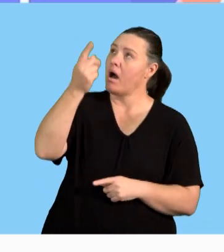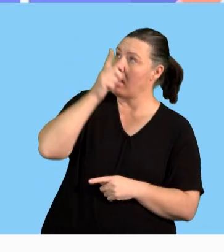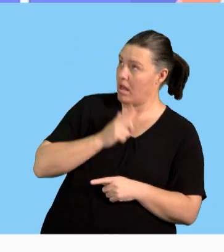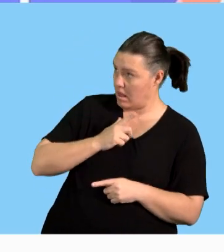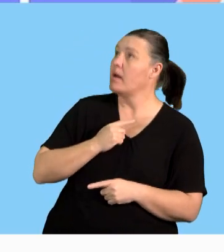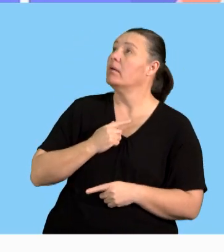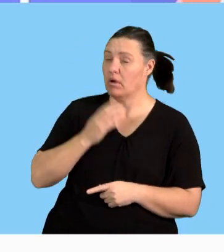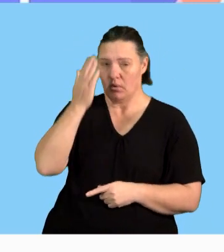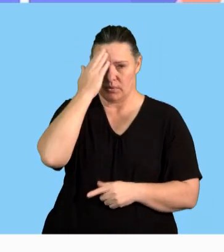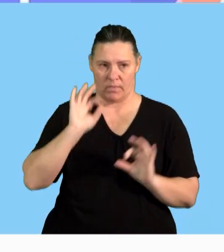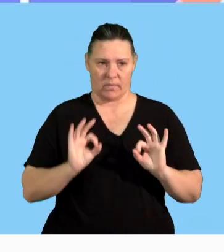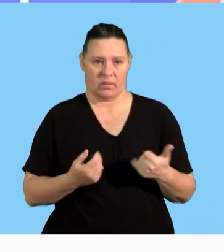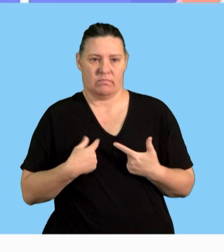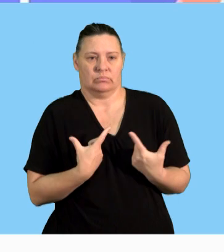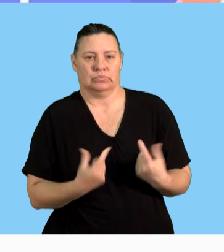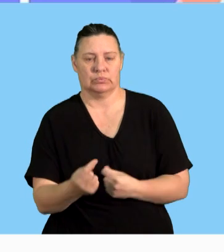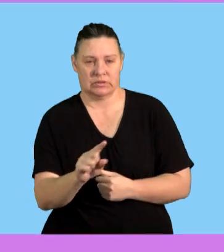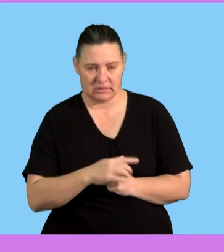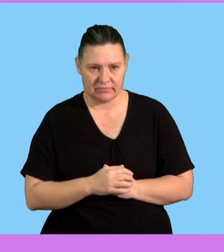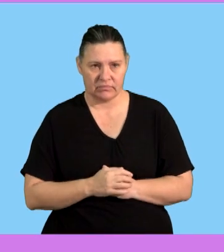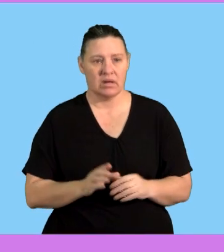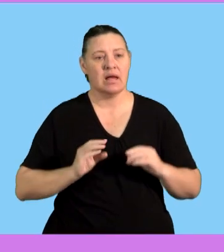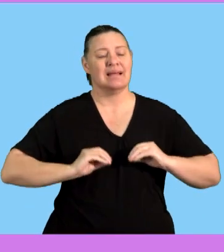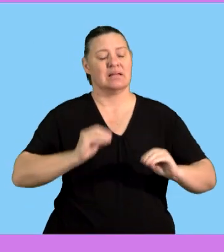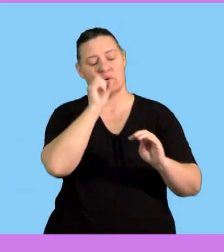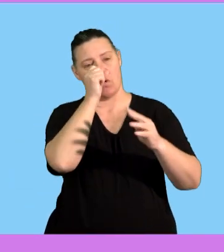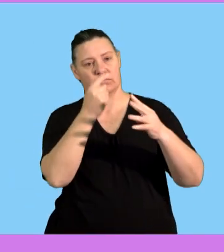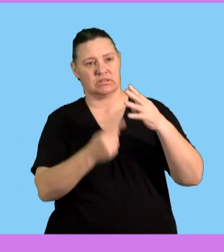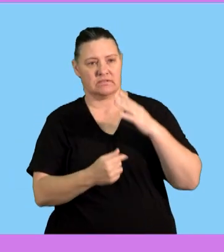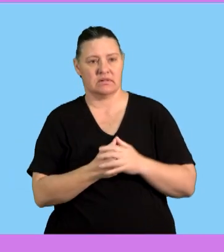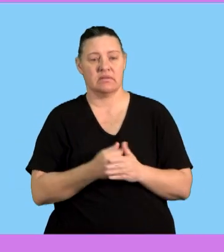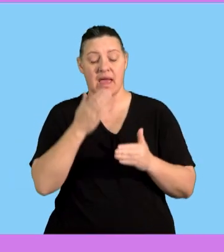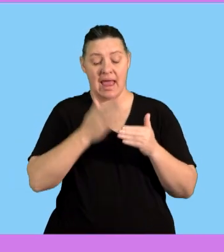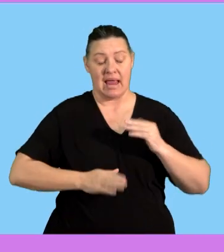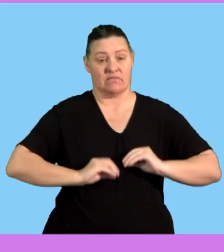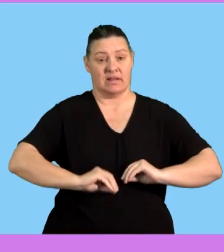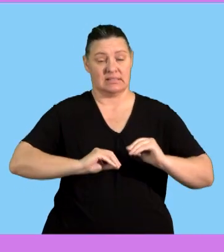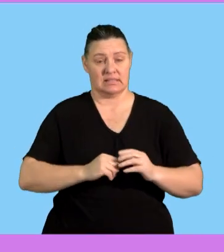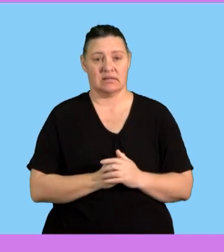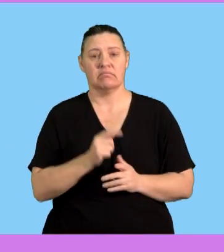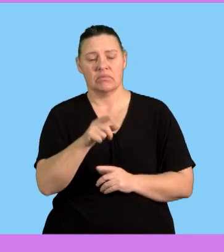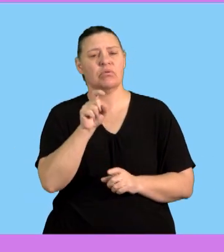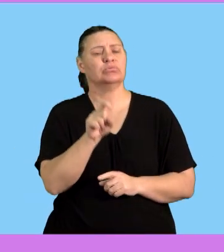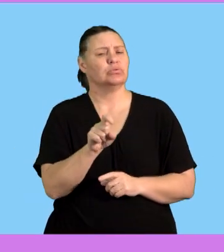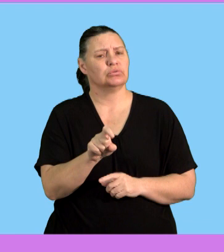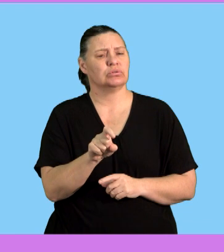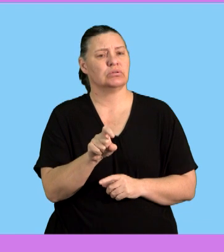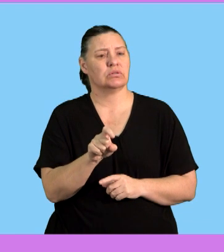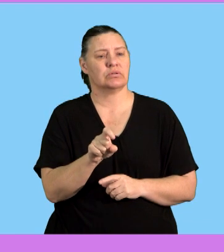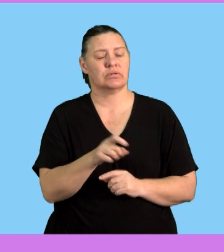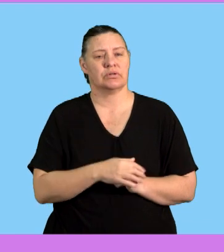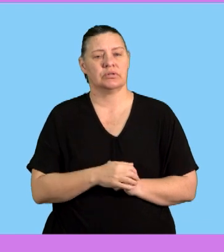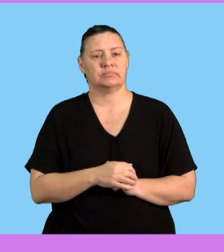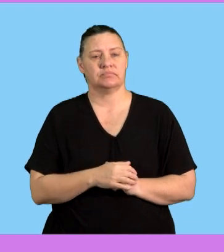the people doing it. All right, so what are our lesson objectives? So by the end of this lesson, you should be able